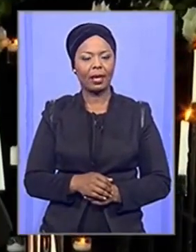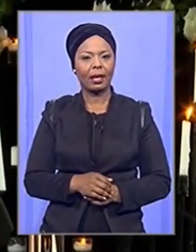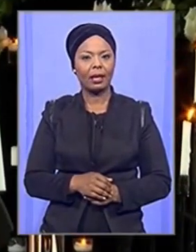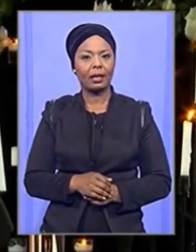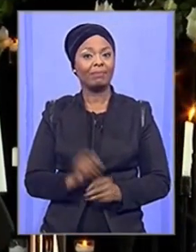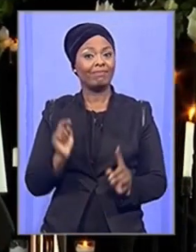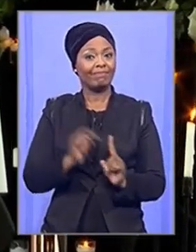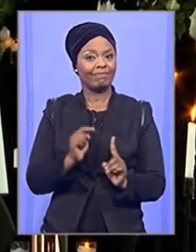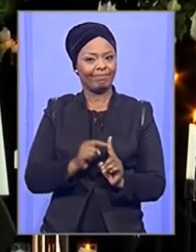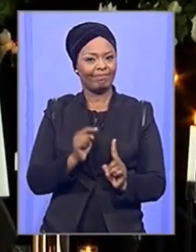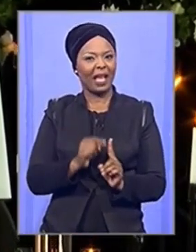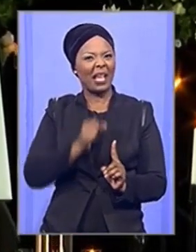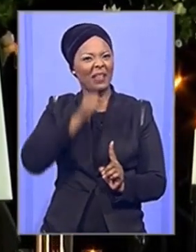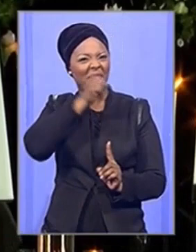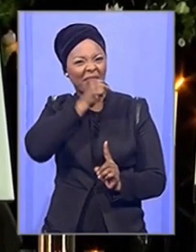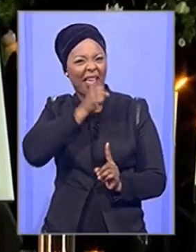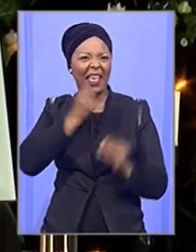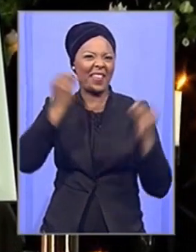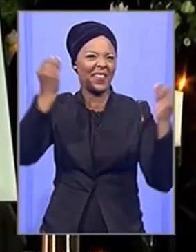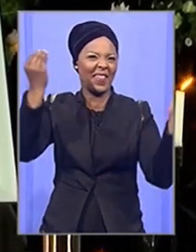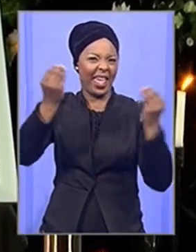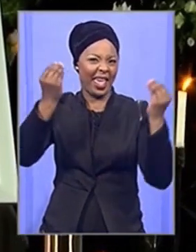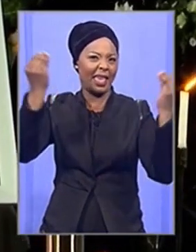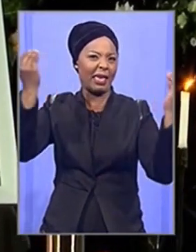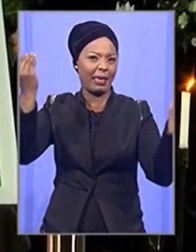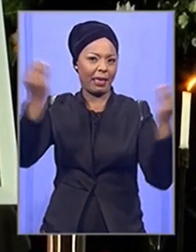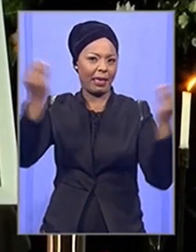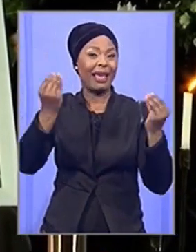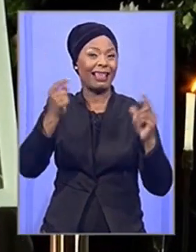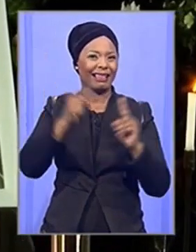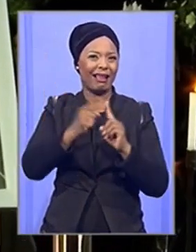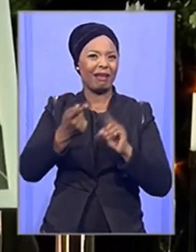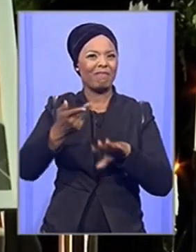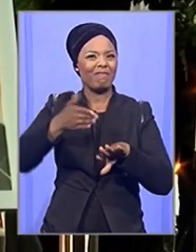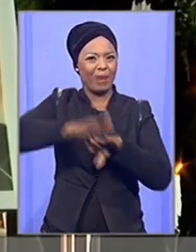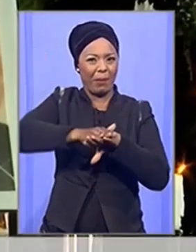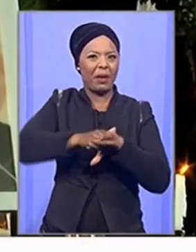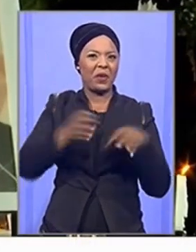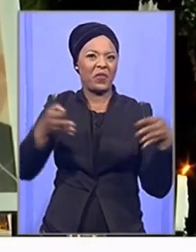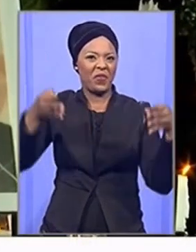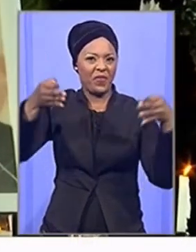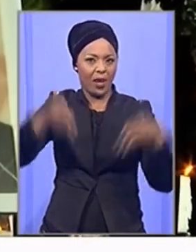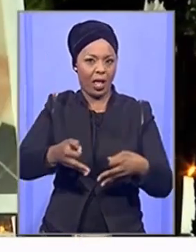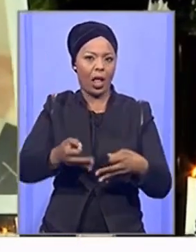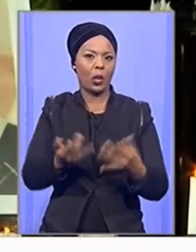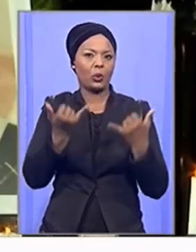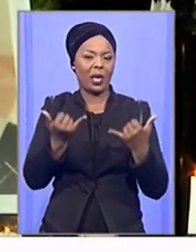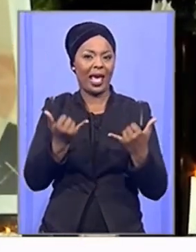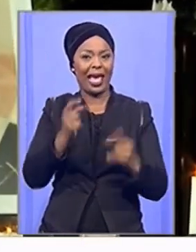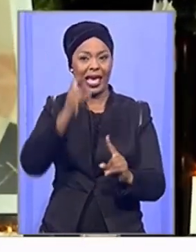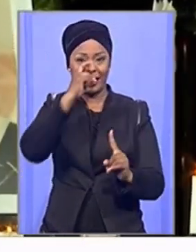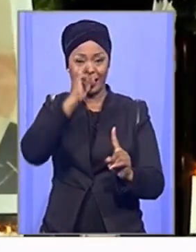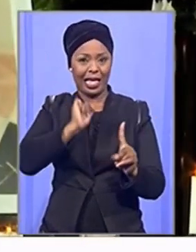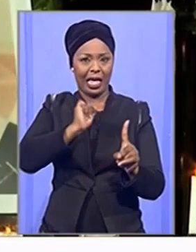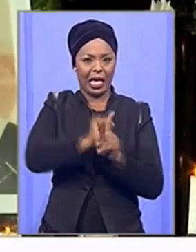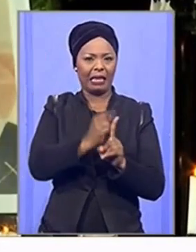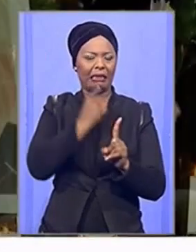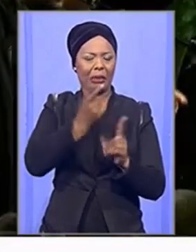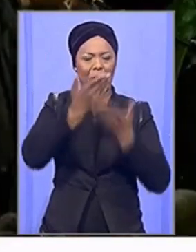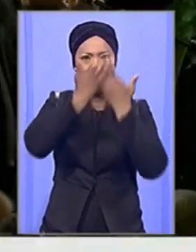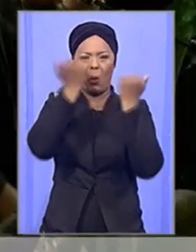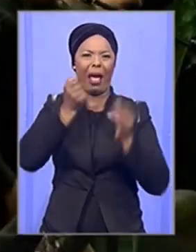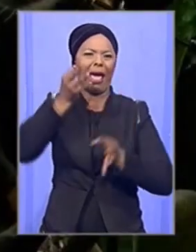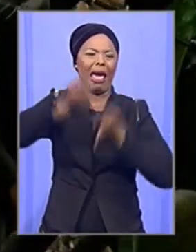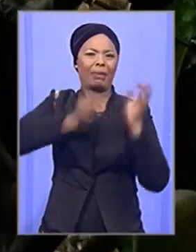Naletšana ya mmino wa Kwaito Tokollo Magesh o bolokilwe lehono. Kgaitsedi ya gagwe o boletše gore ga a tsebe gore a ka mo